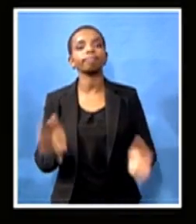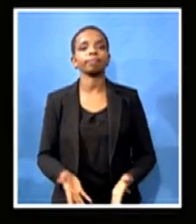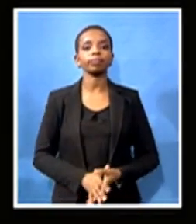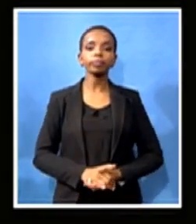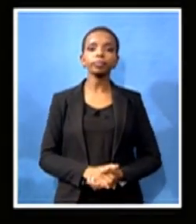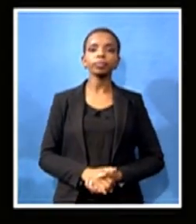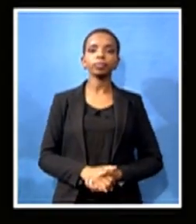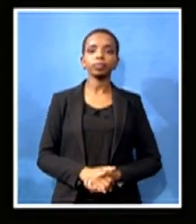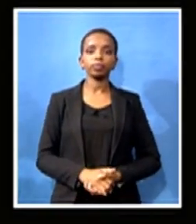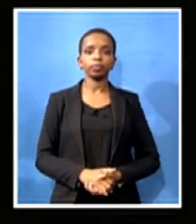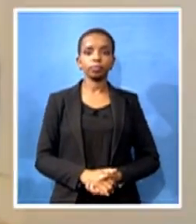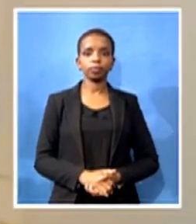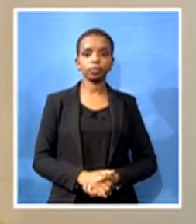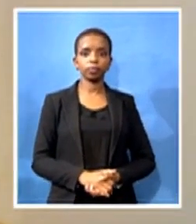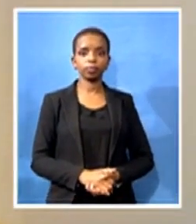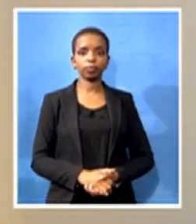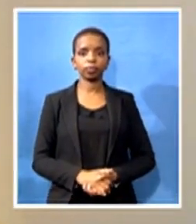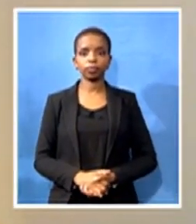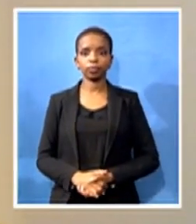Thanks very much, Narnia.